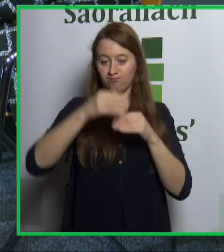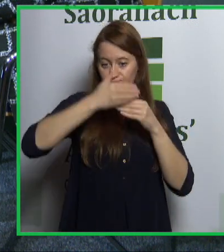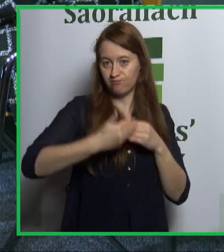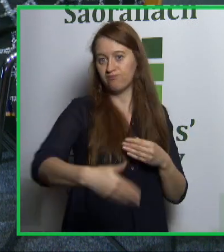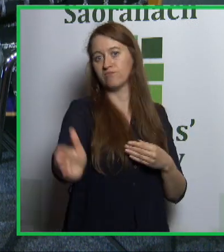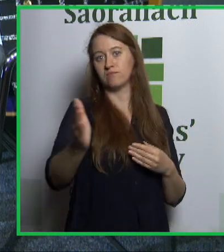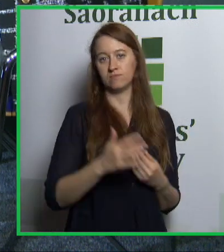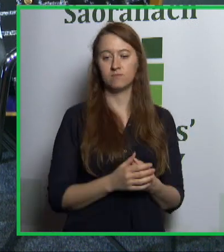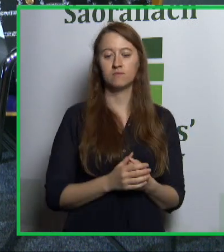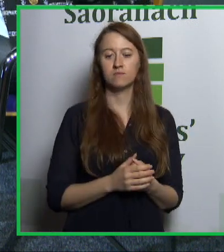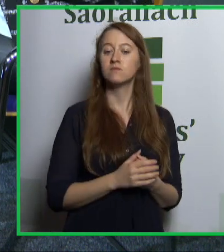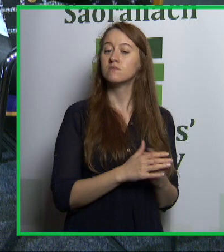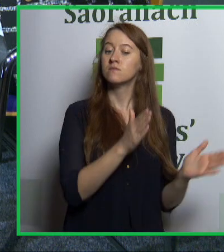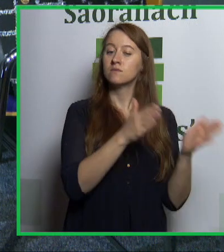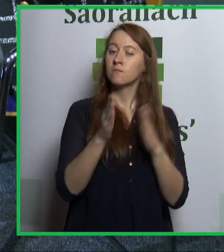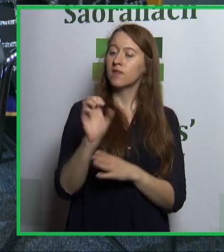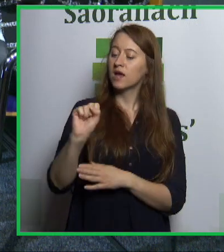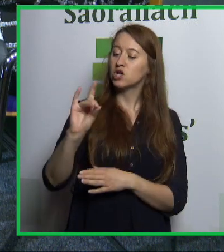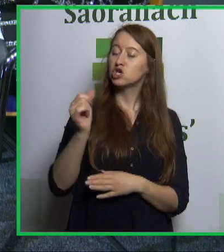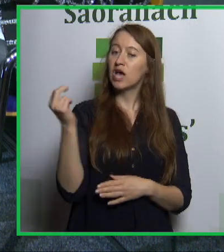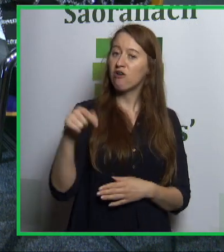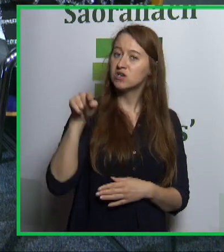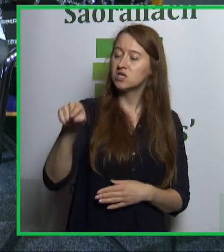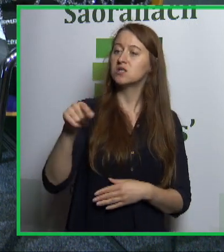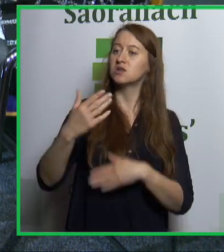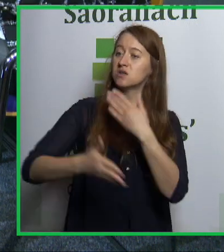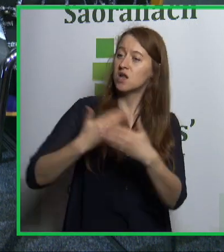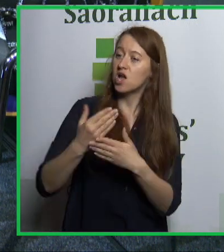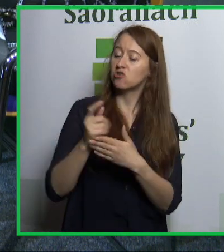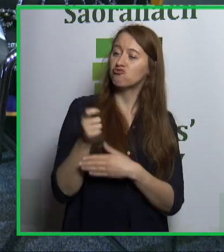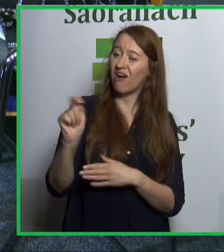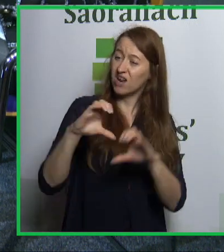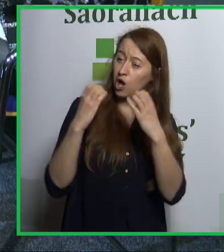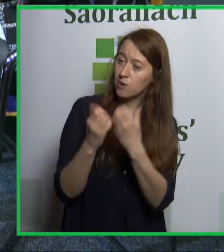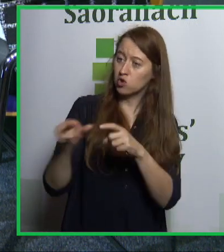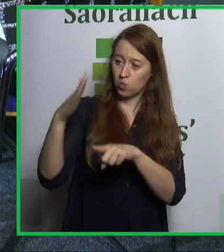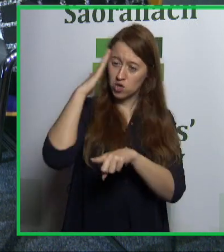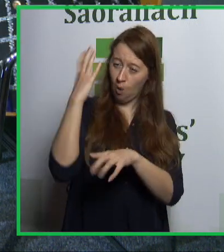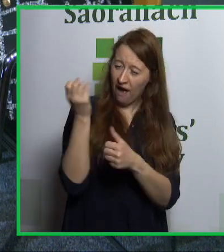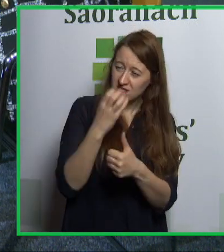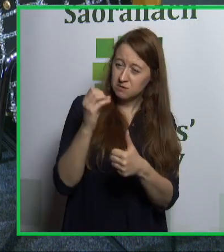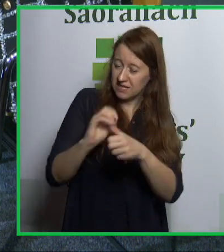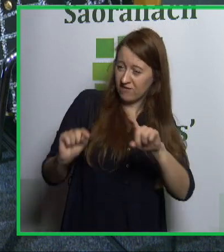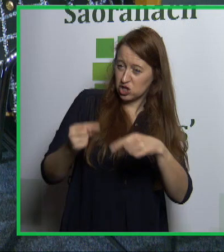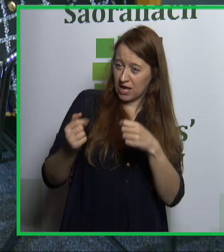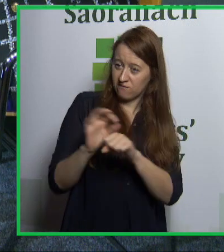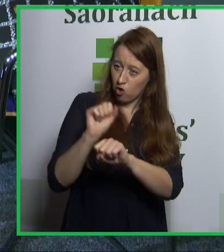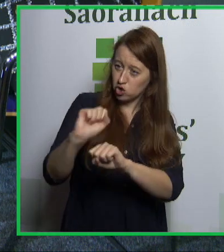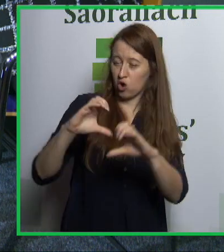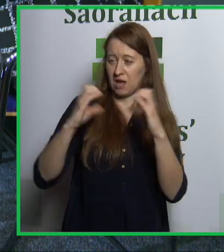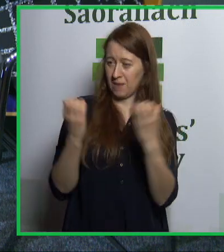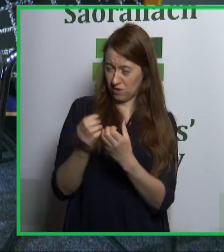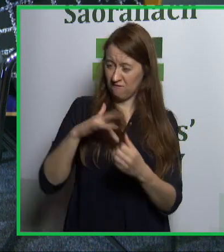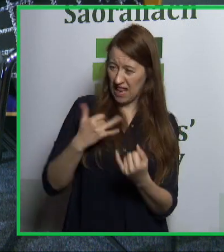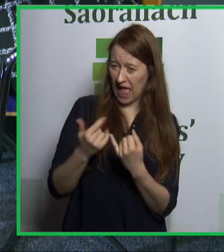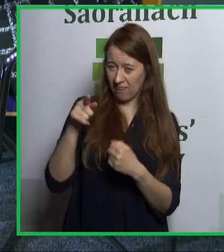within the travelling community, because often by virtue of the unique challenges that community faces, they're prevented from getting help. But you want